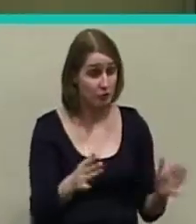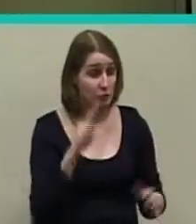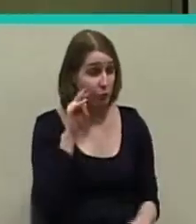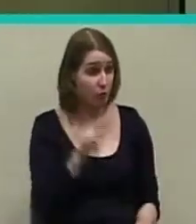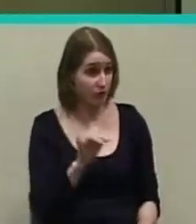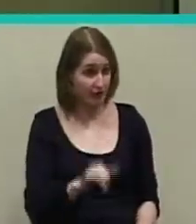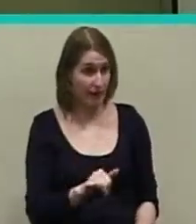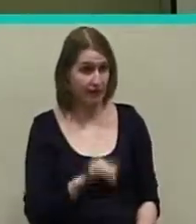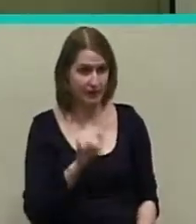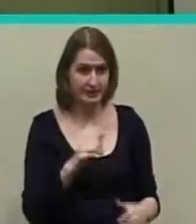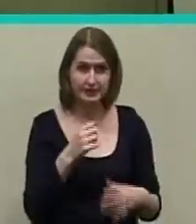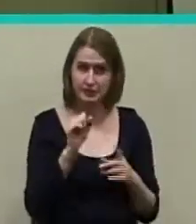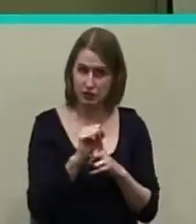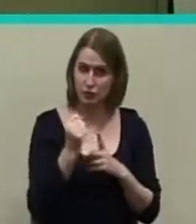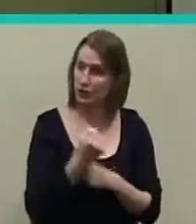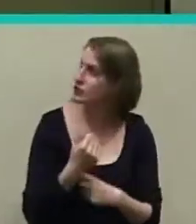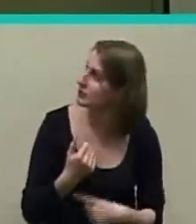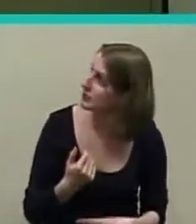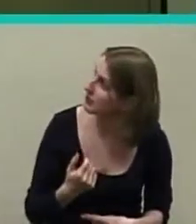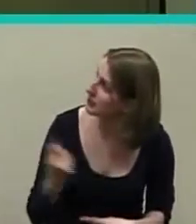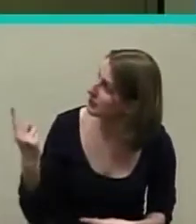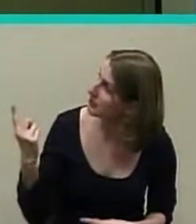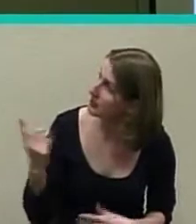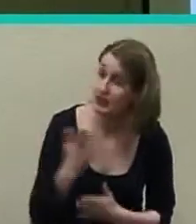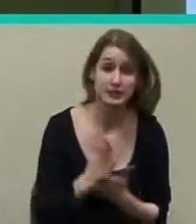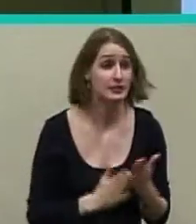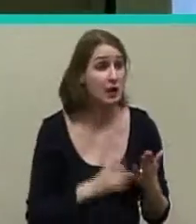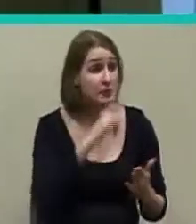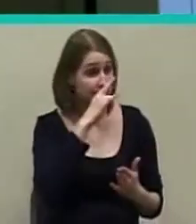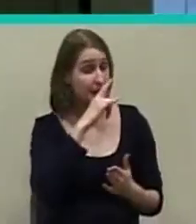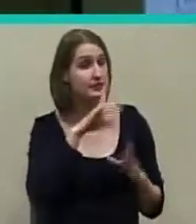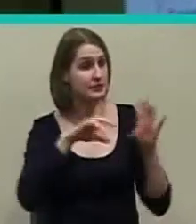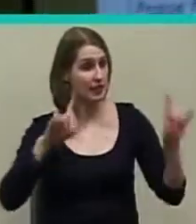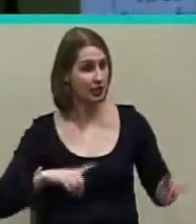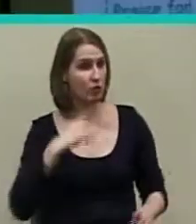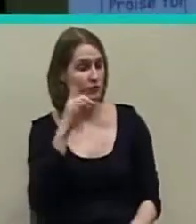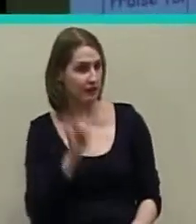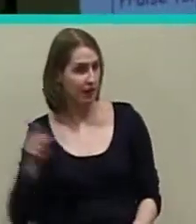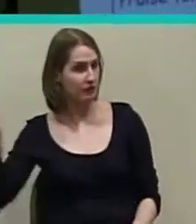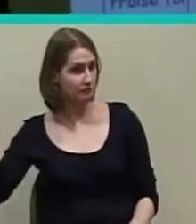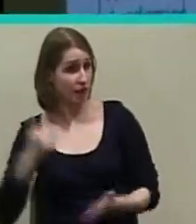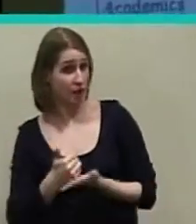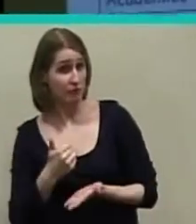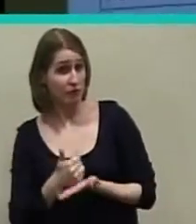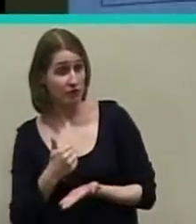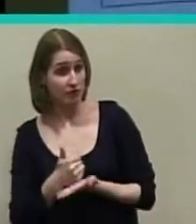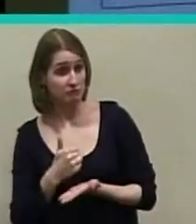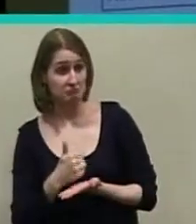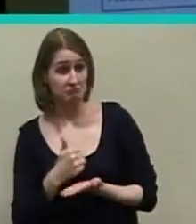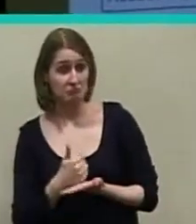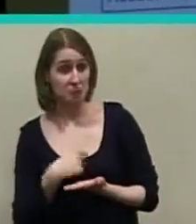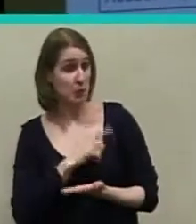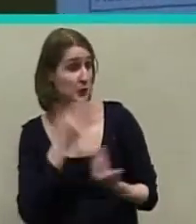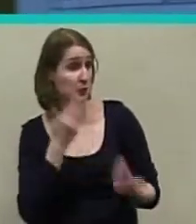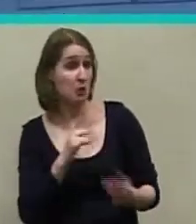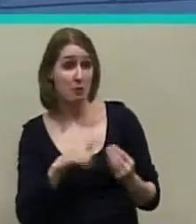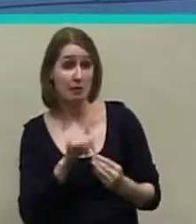the situation. You'll get some kids whose desks look like this. Is that helpful? We don't know anything about that